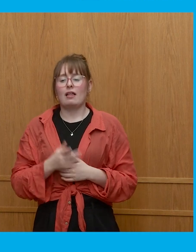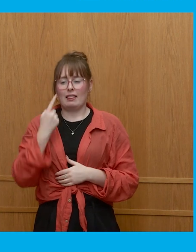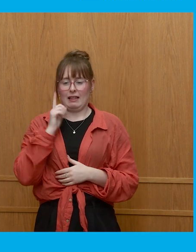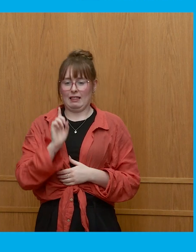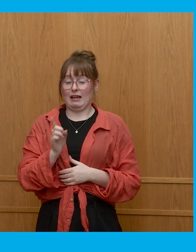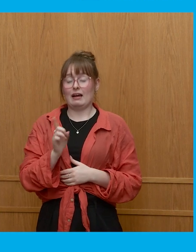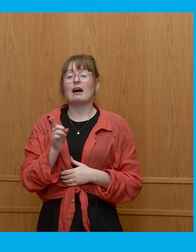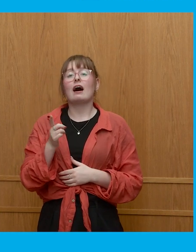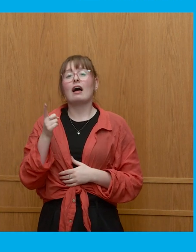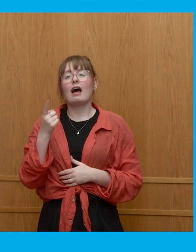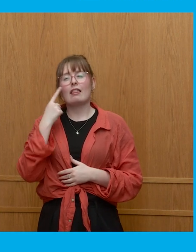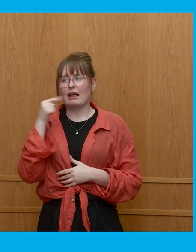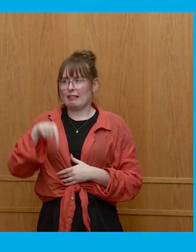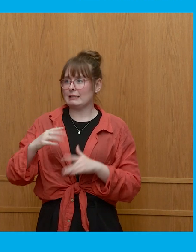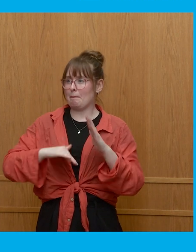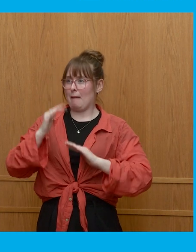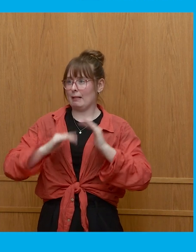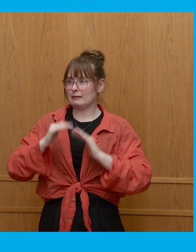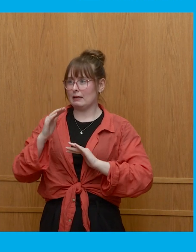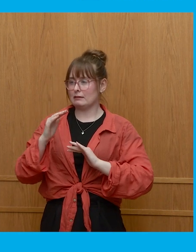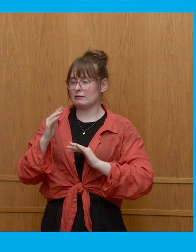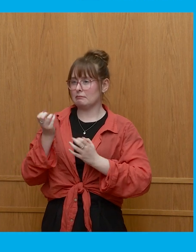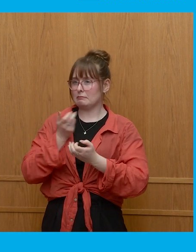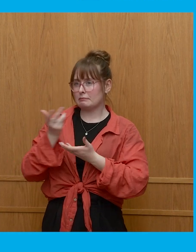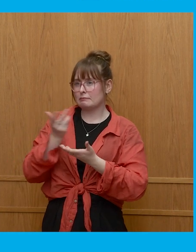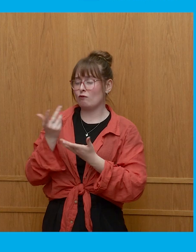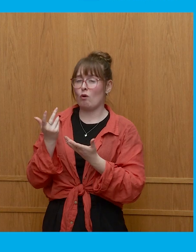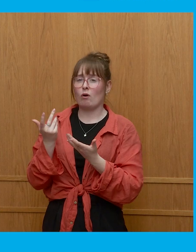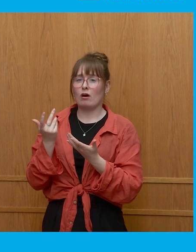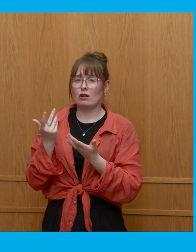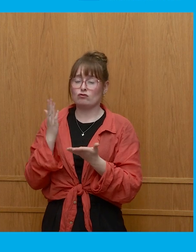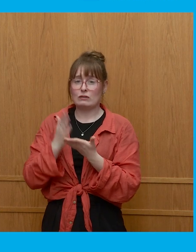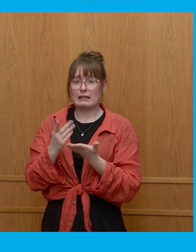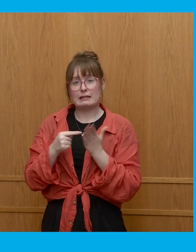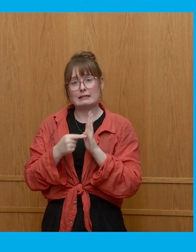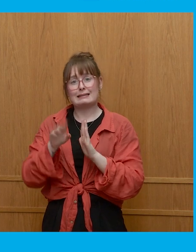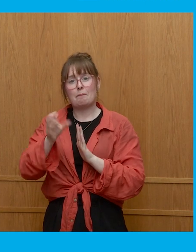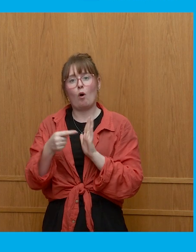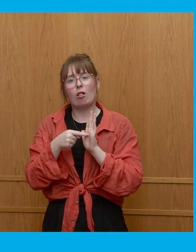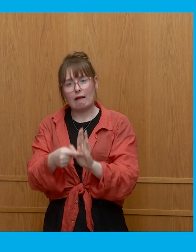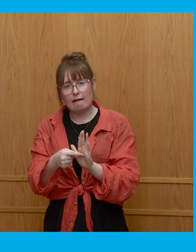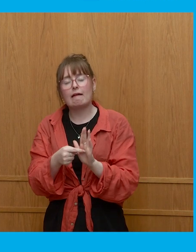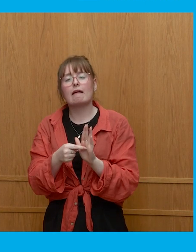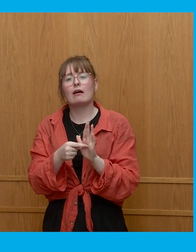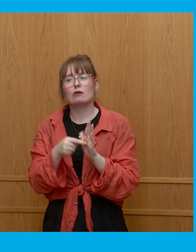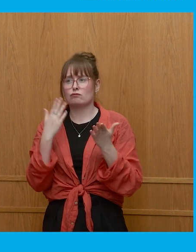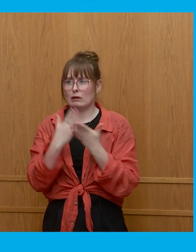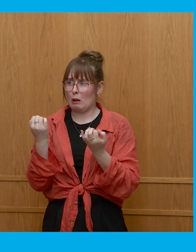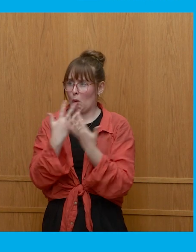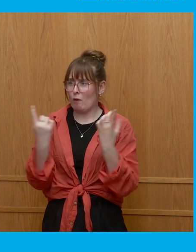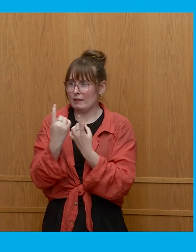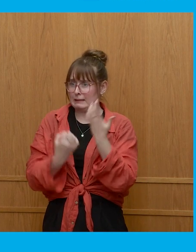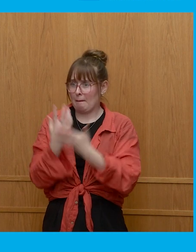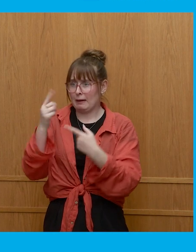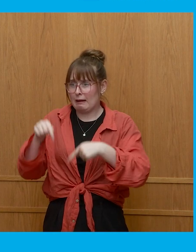anything, I think this building talks on multiple levels. It's symbolic, very highly charged, and a lot of it as well.